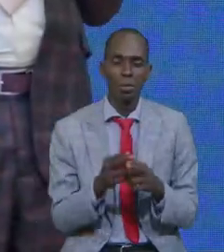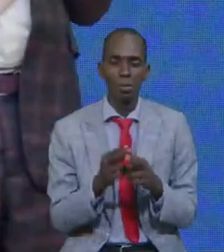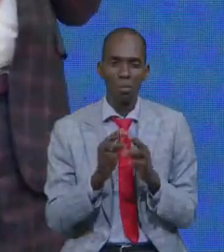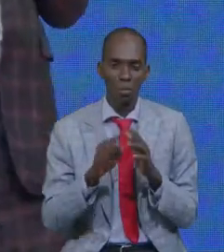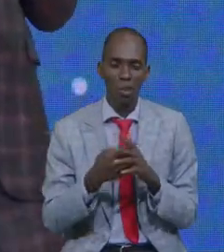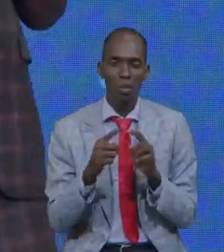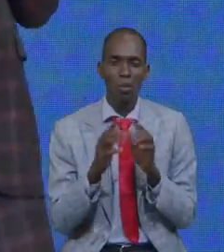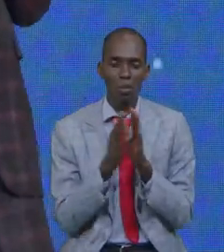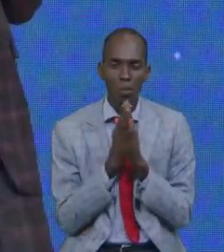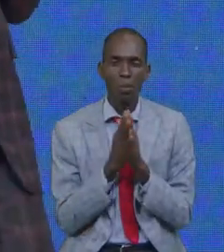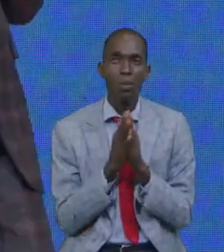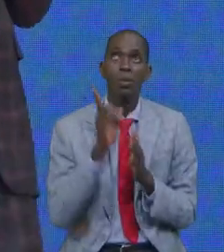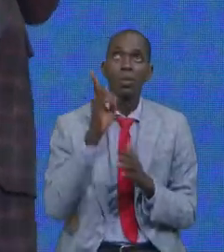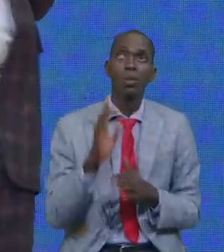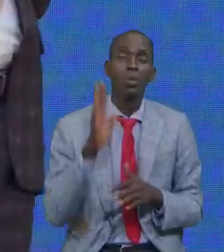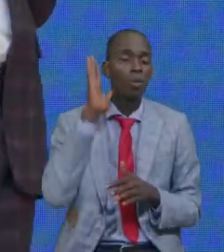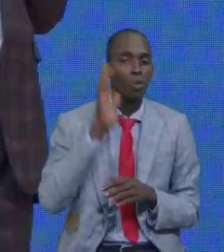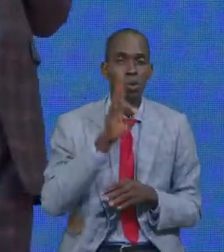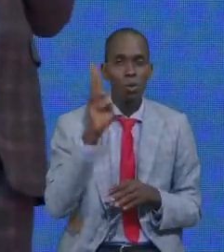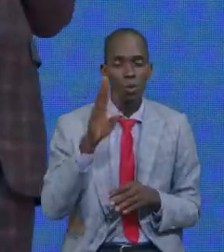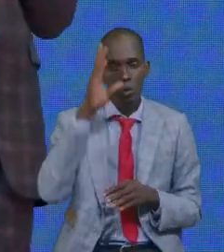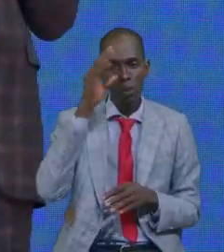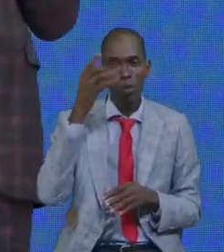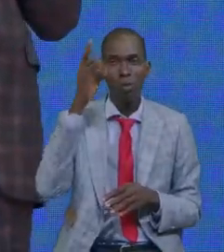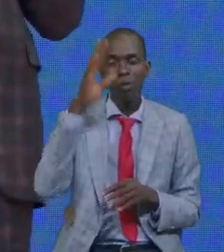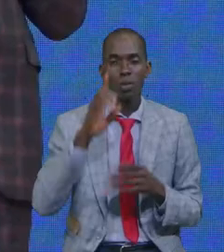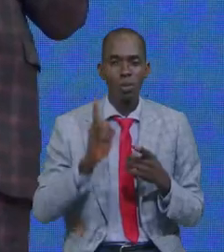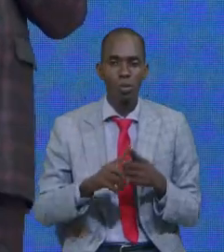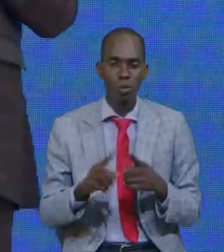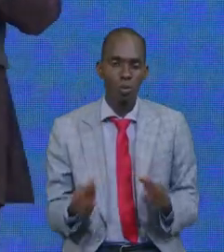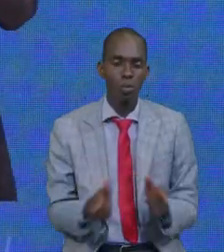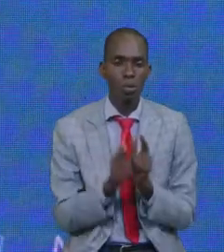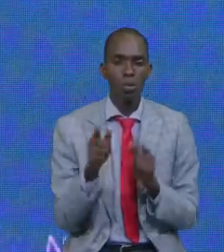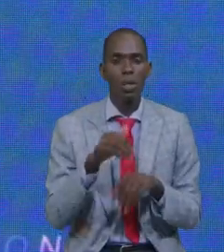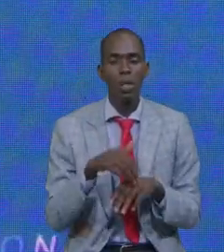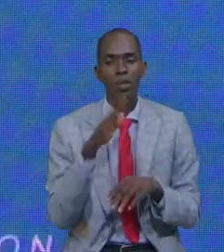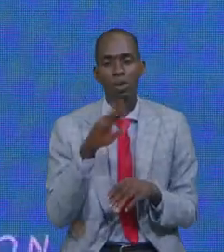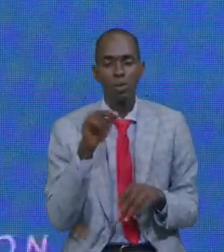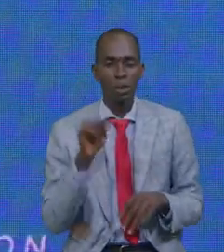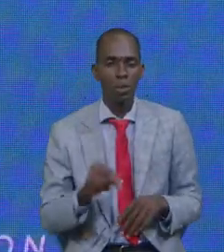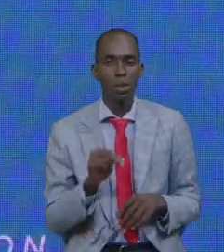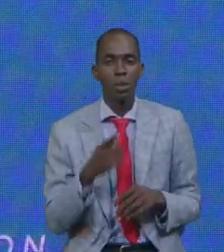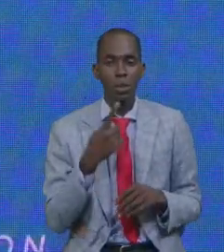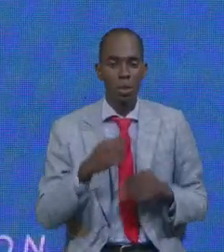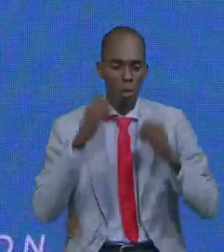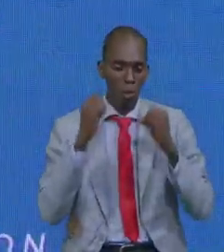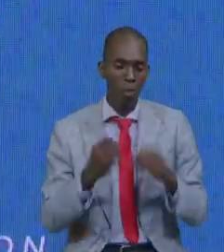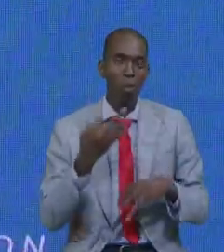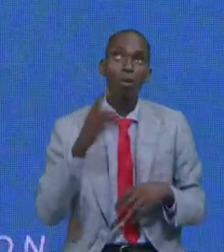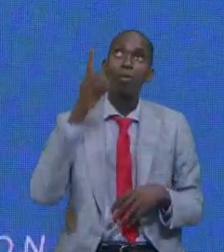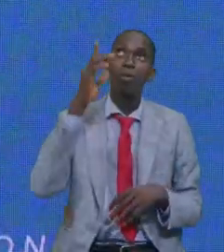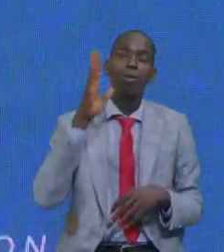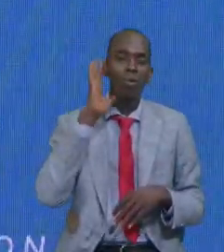to minister unto your needs. Your mountains will be rolled away. The power of God will touch you.